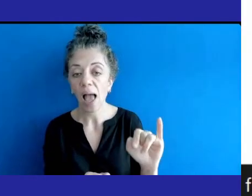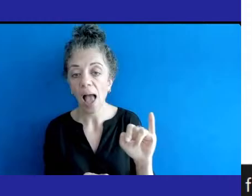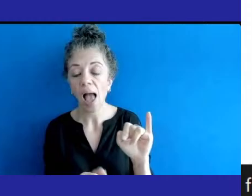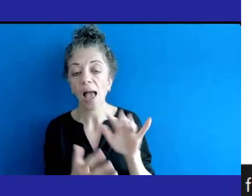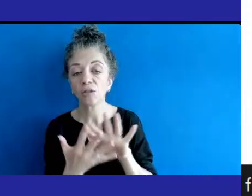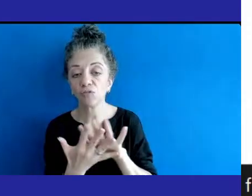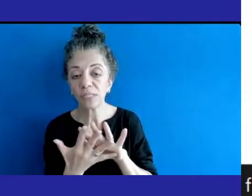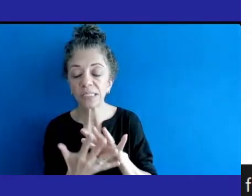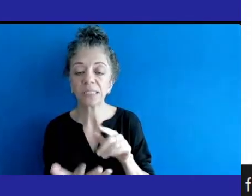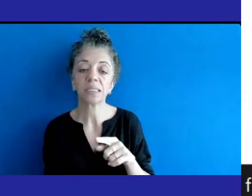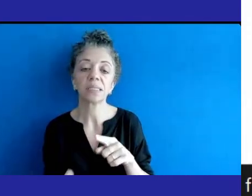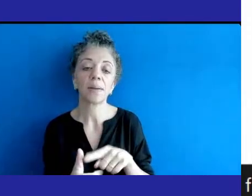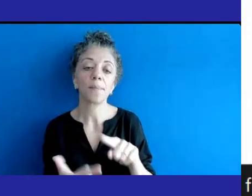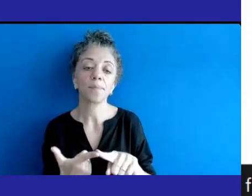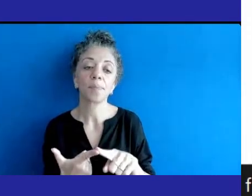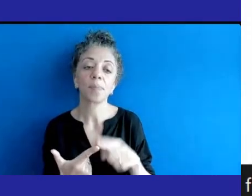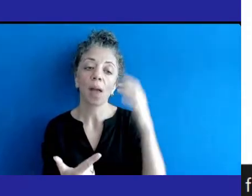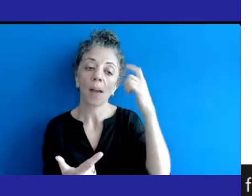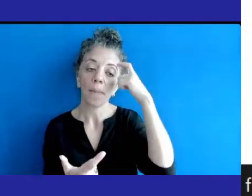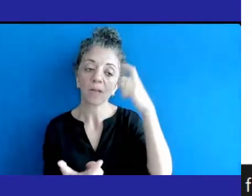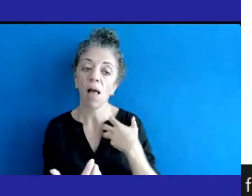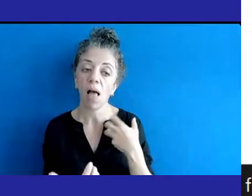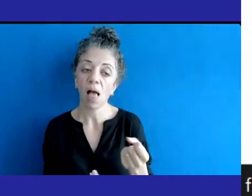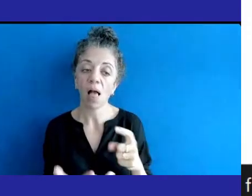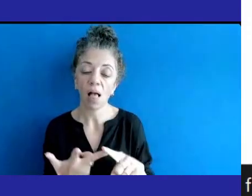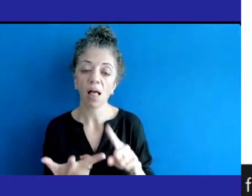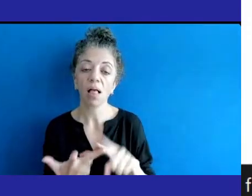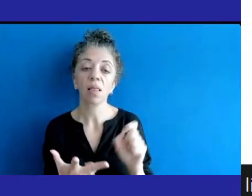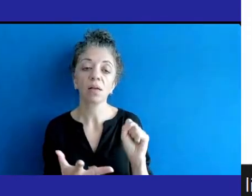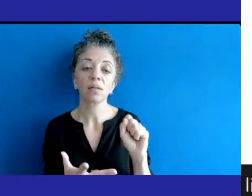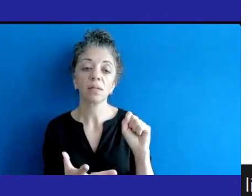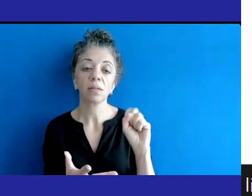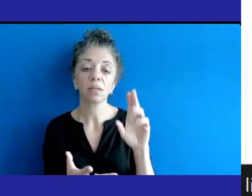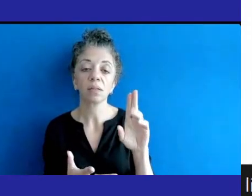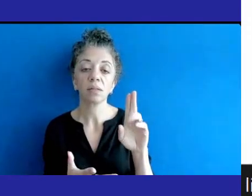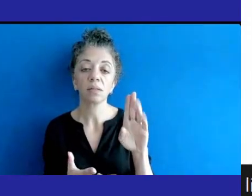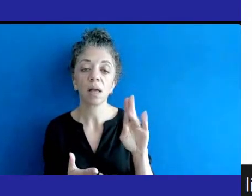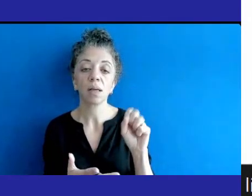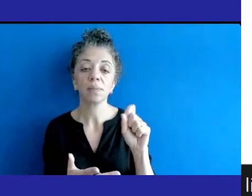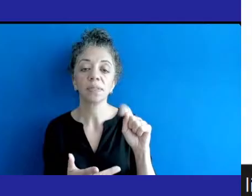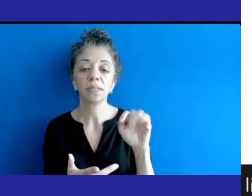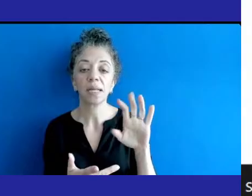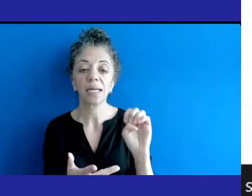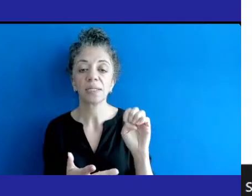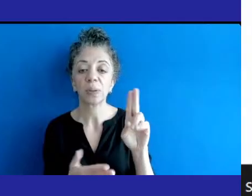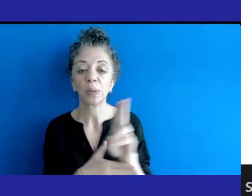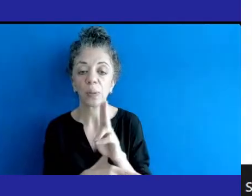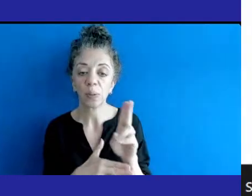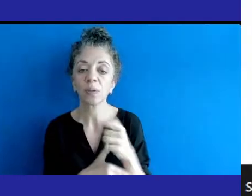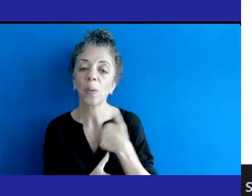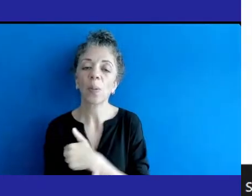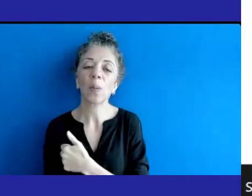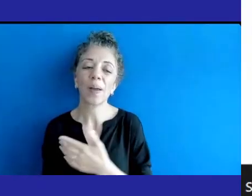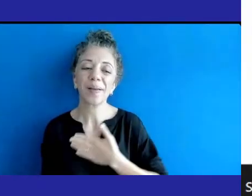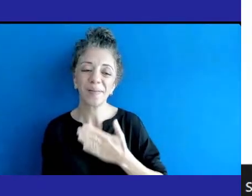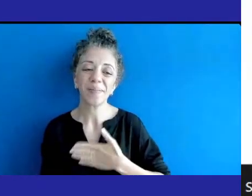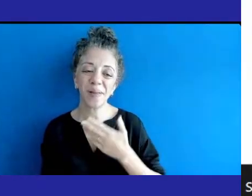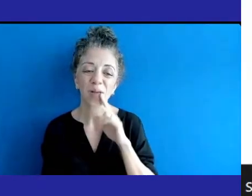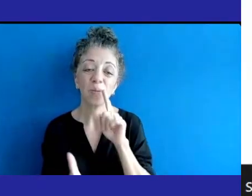health, substance use, and social needs and screening intervention. And we're pleased to report that then even in those